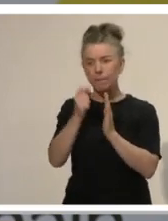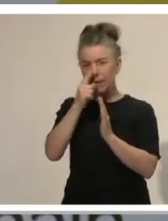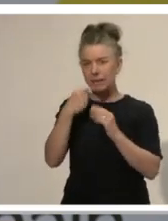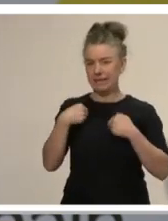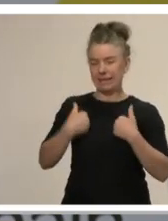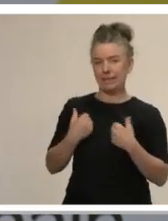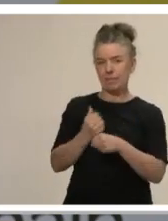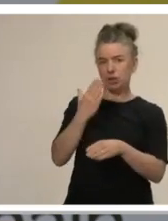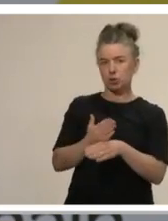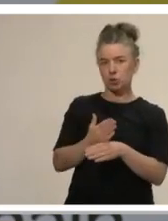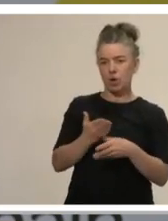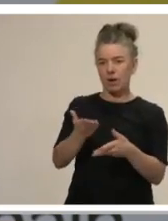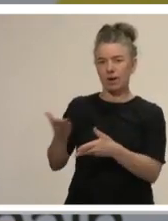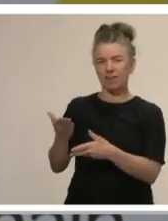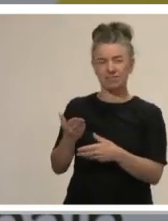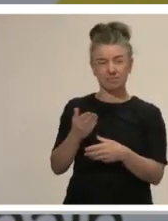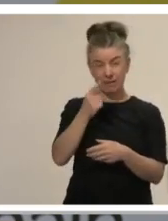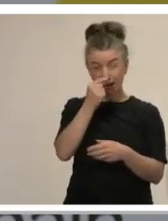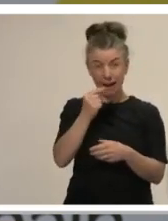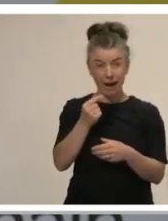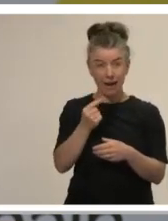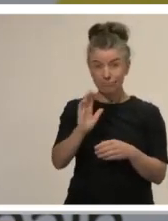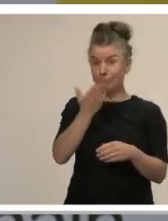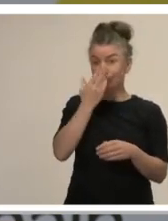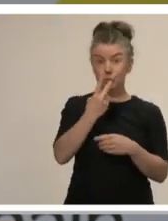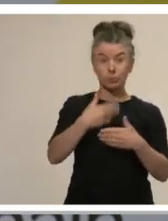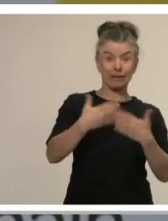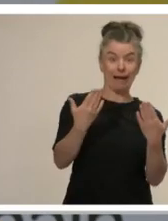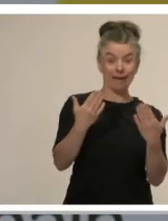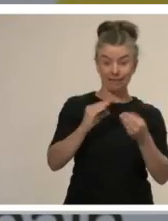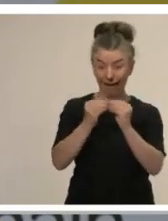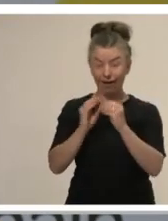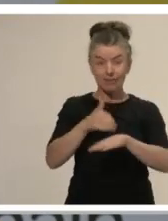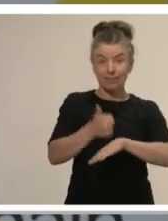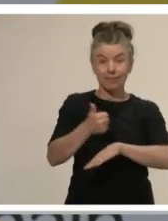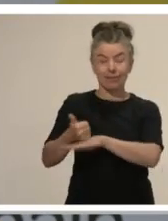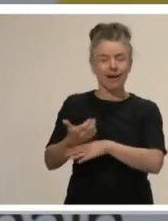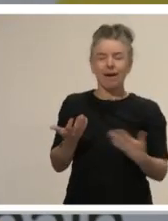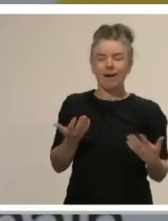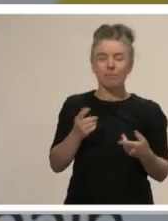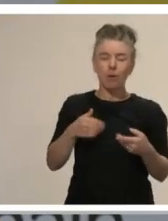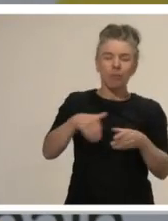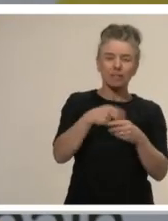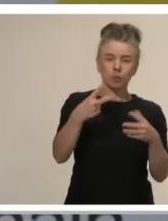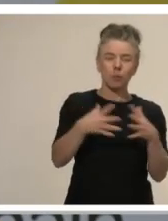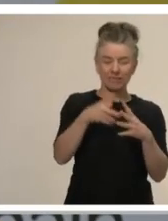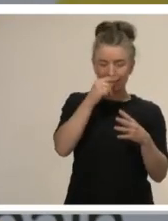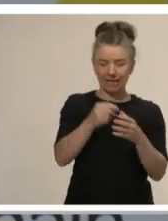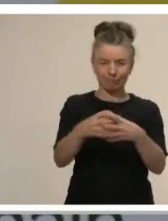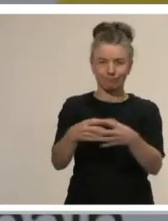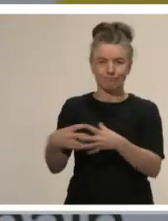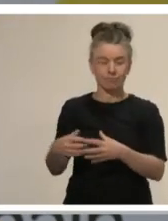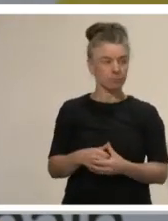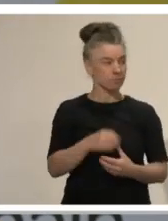able to pop them in within a couple of days, but it means that over the coming weeks we'll be able to increase capacity out in our public health units as well. The gold standard